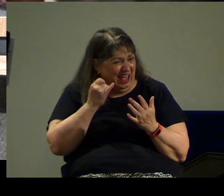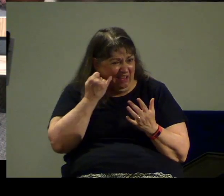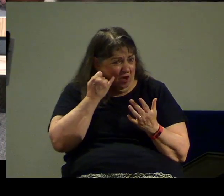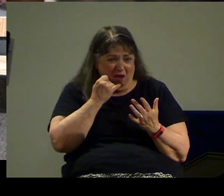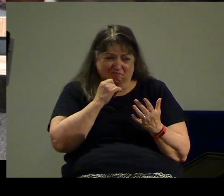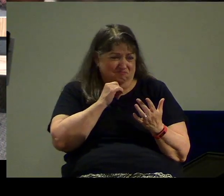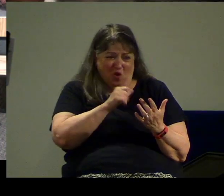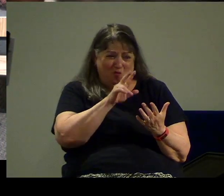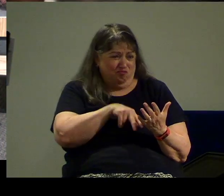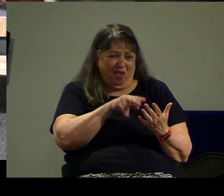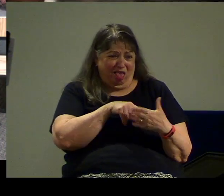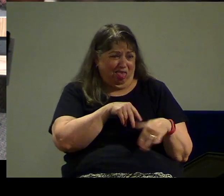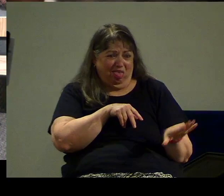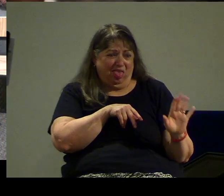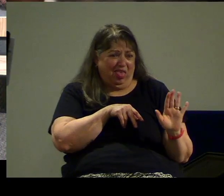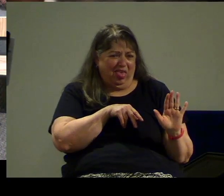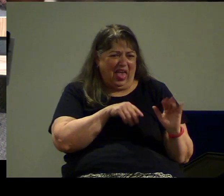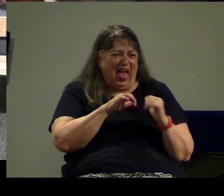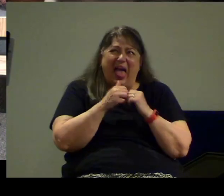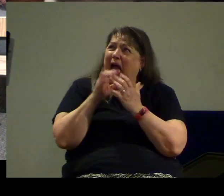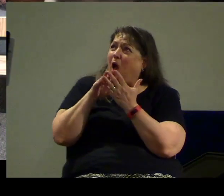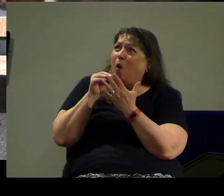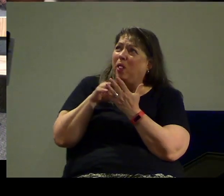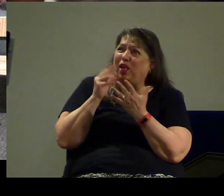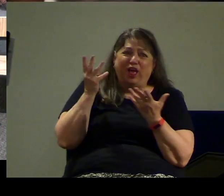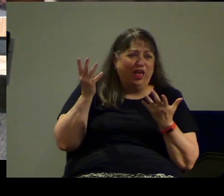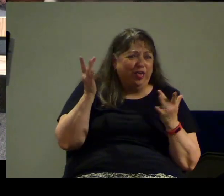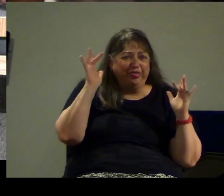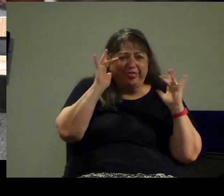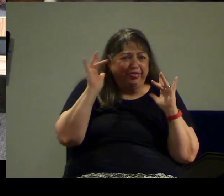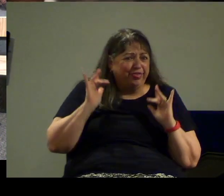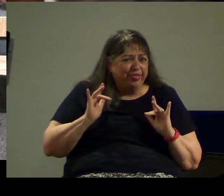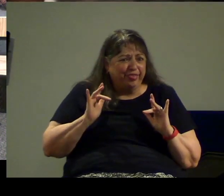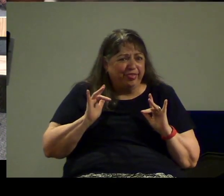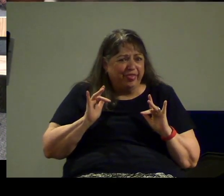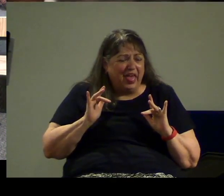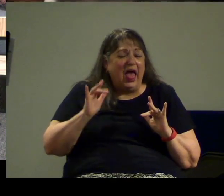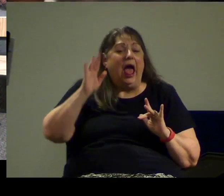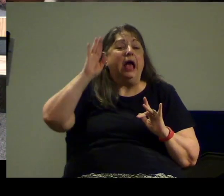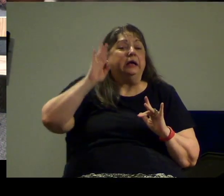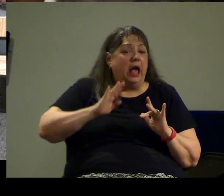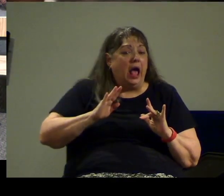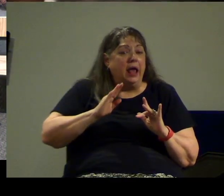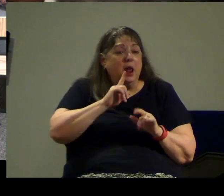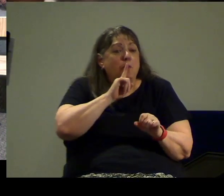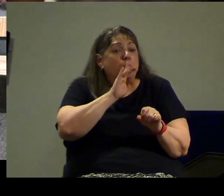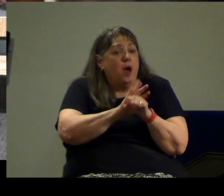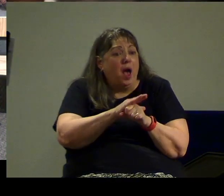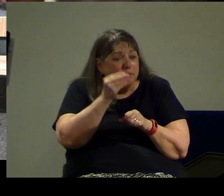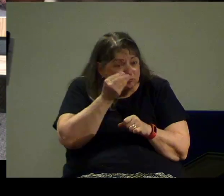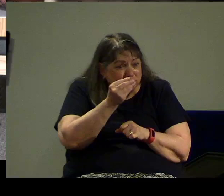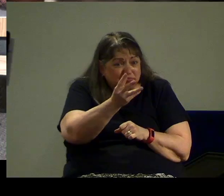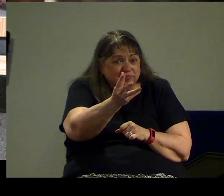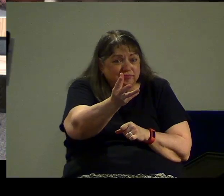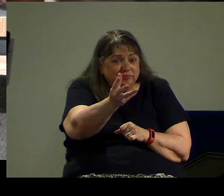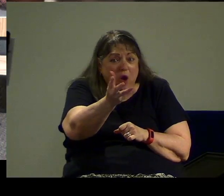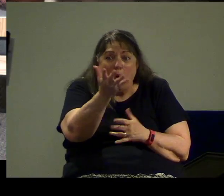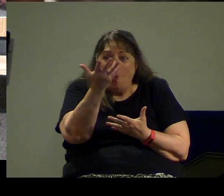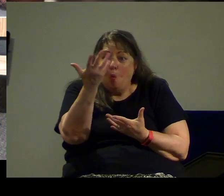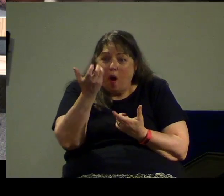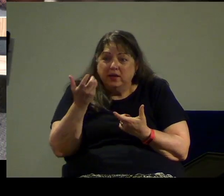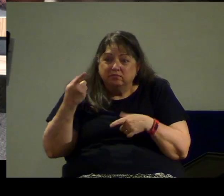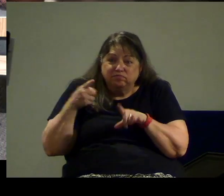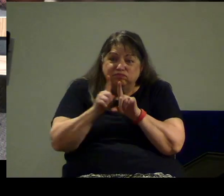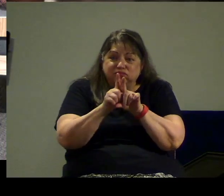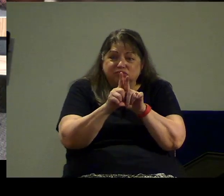promises that are great and exceeding above everything we could ask or imagine? God makes promises to you that he wants to be in your life,